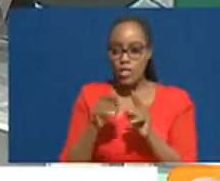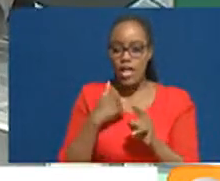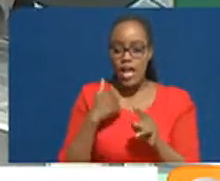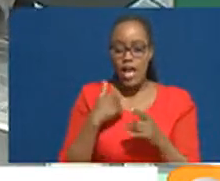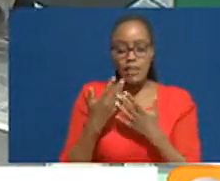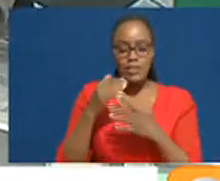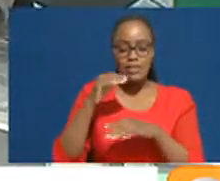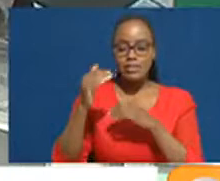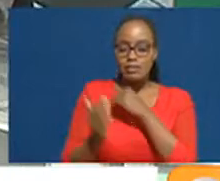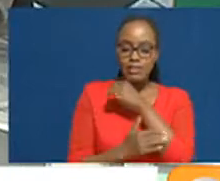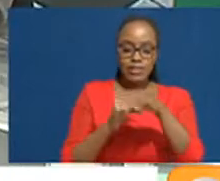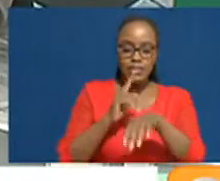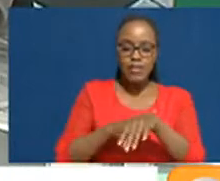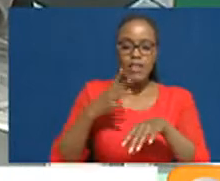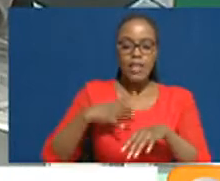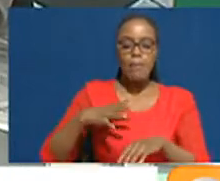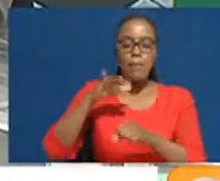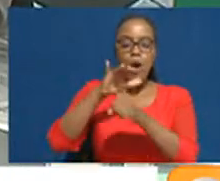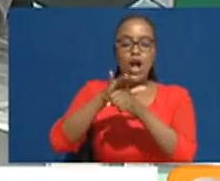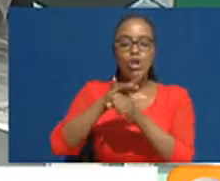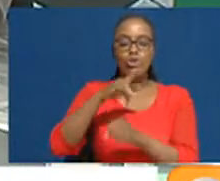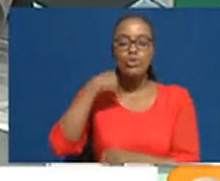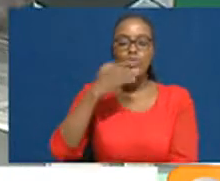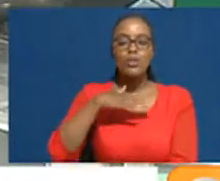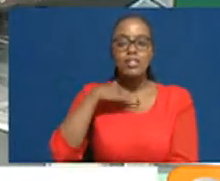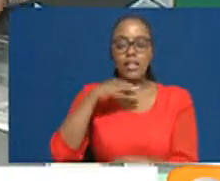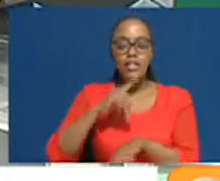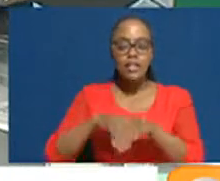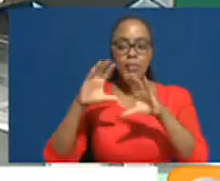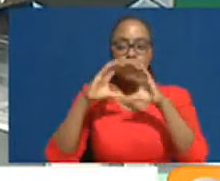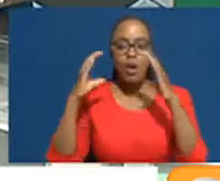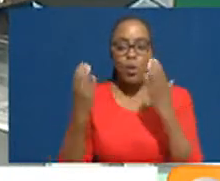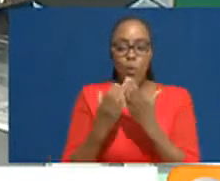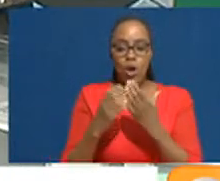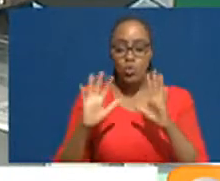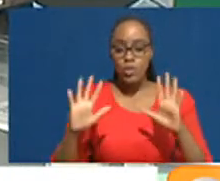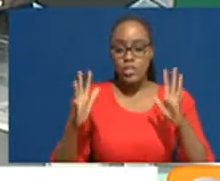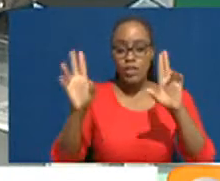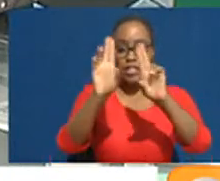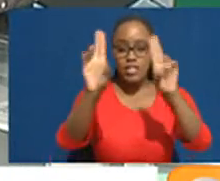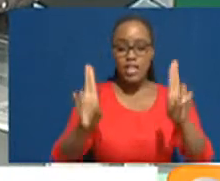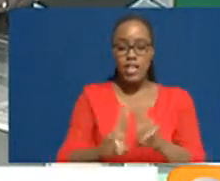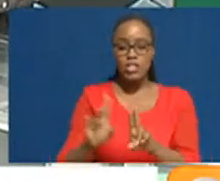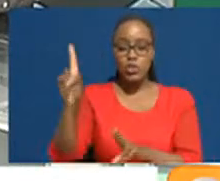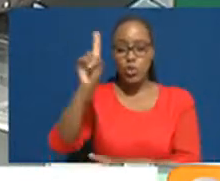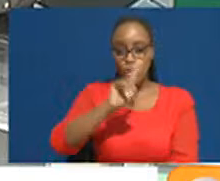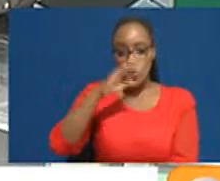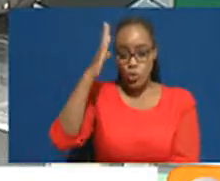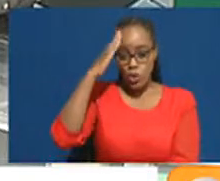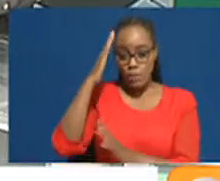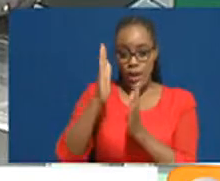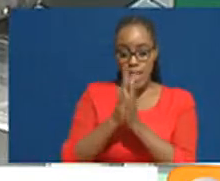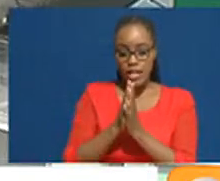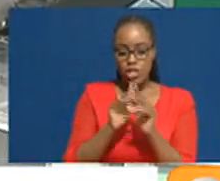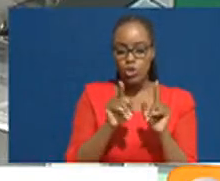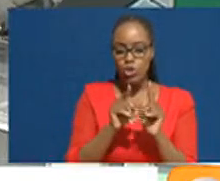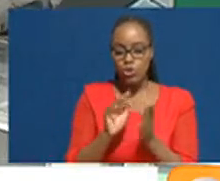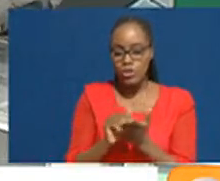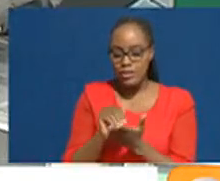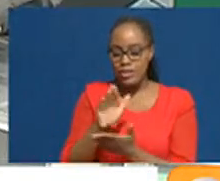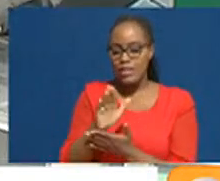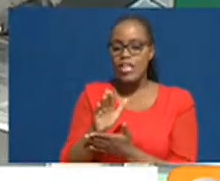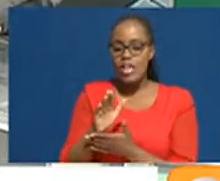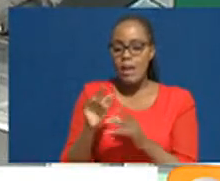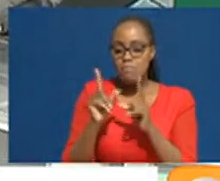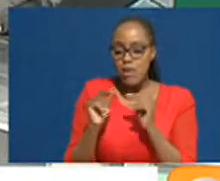scenarios, millions who perish. And as the world was marking the International Day of Remembrance and tribute to the victims